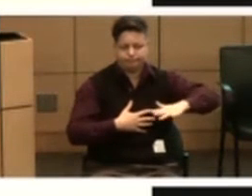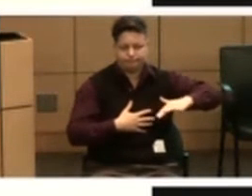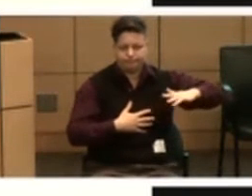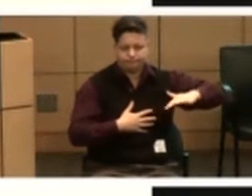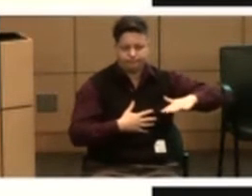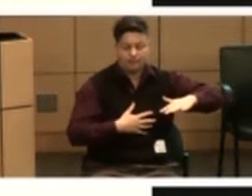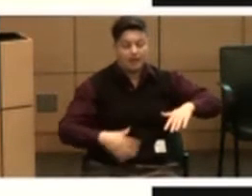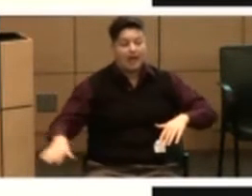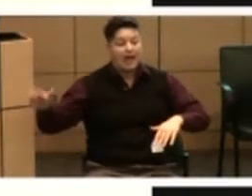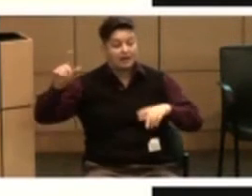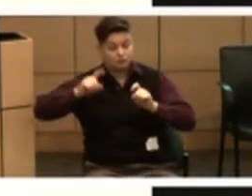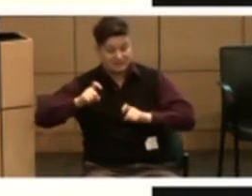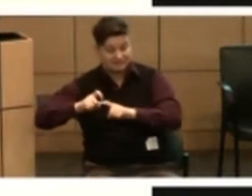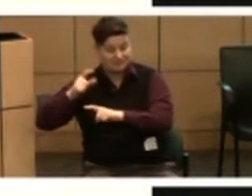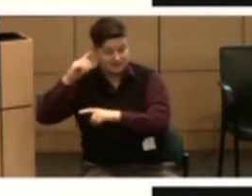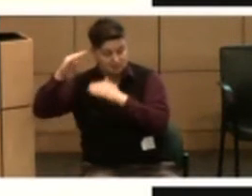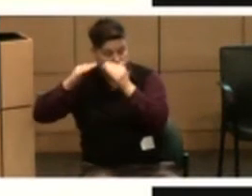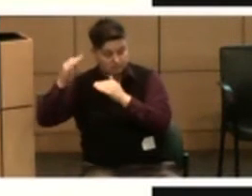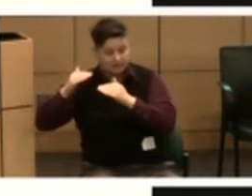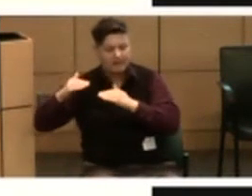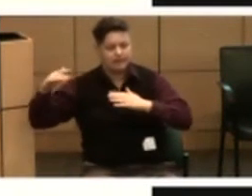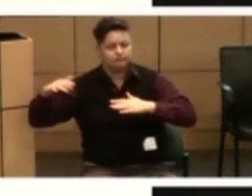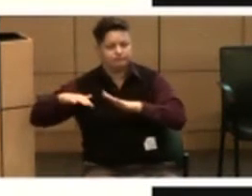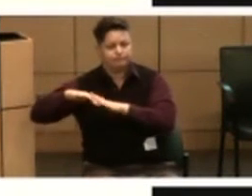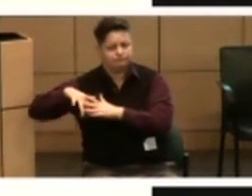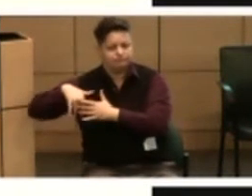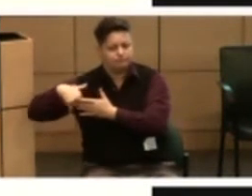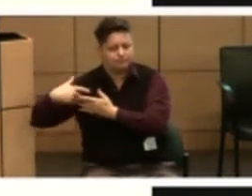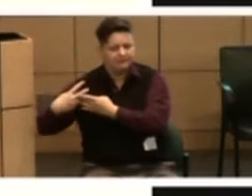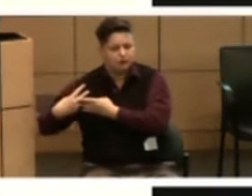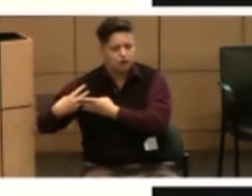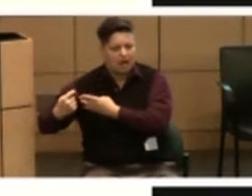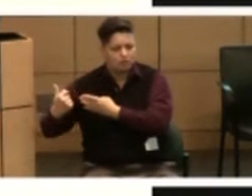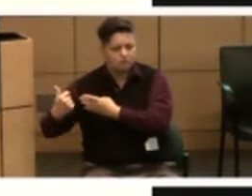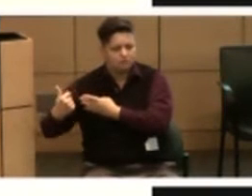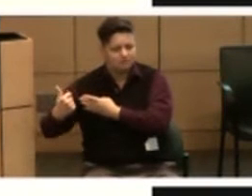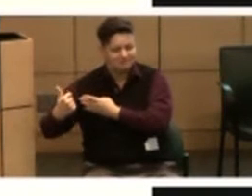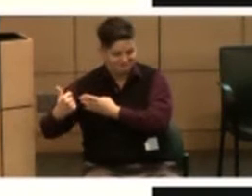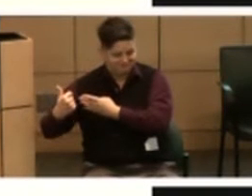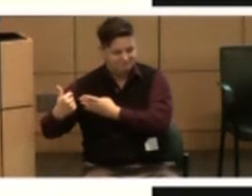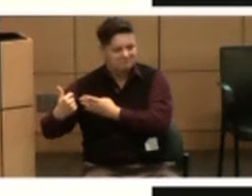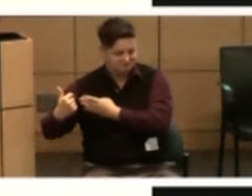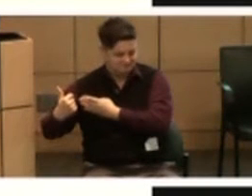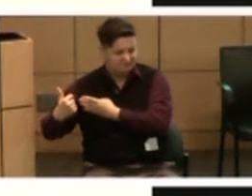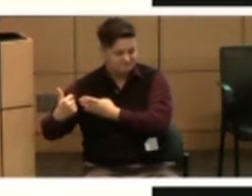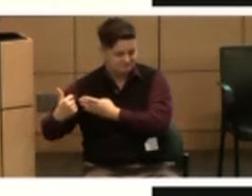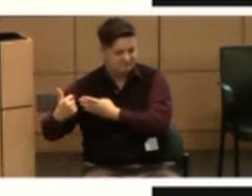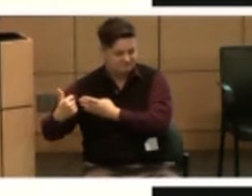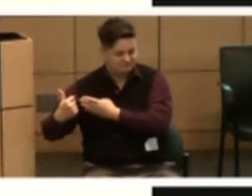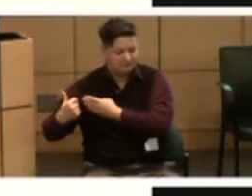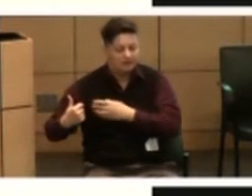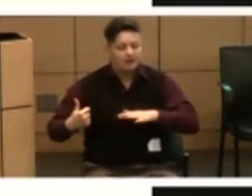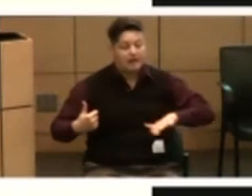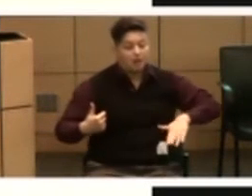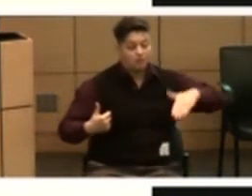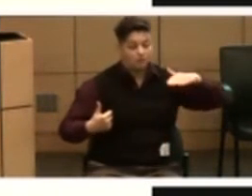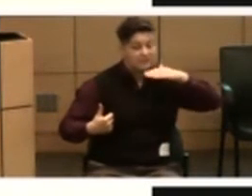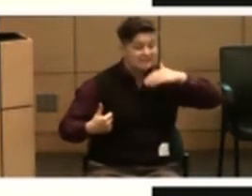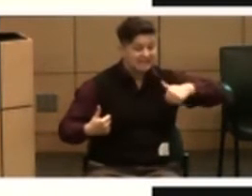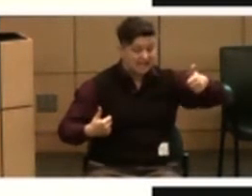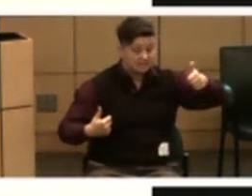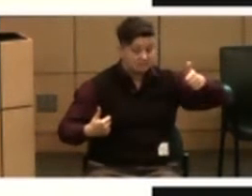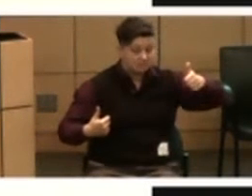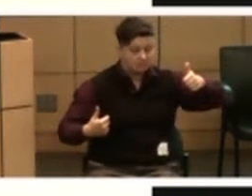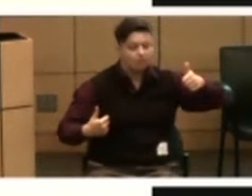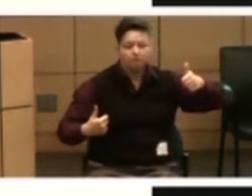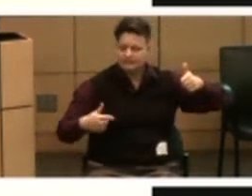higher signal. They need the signal to be higher than the noise by a greater amount than an adult. But by about 10 years of age, most kids are performing at an